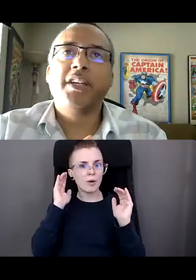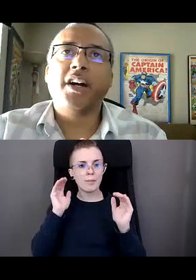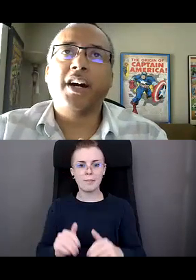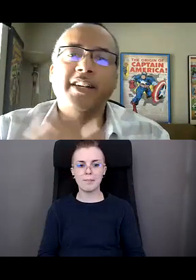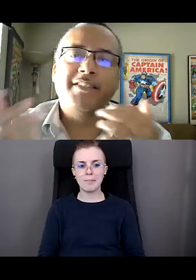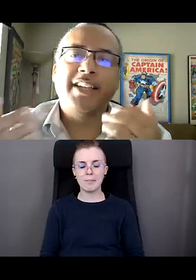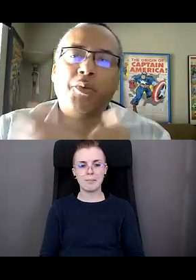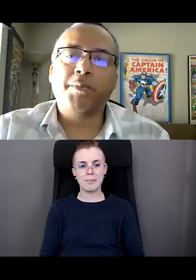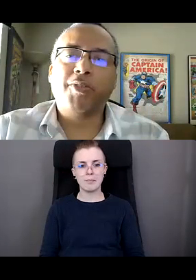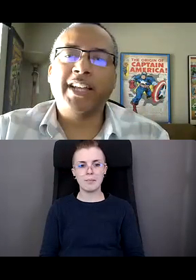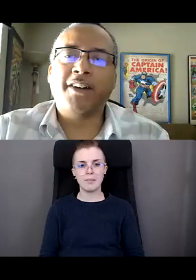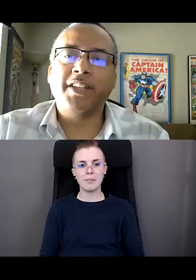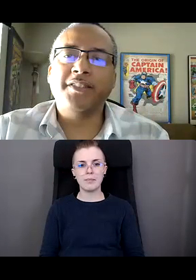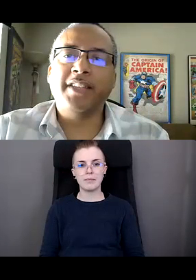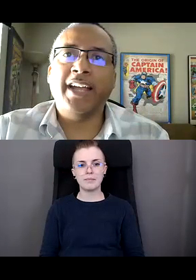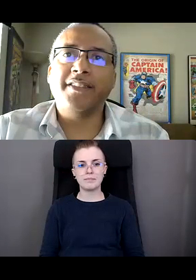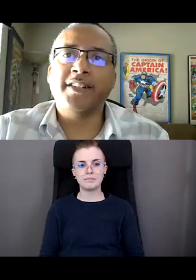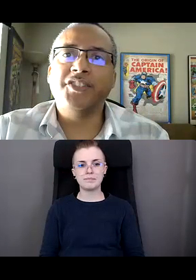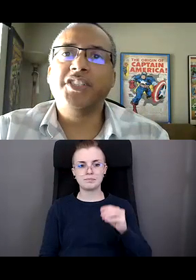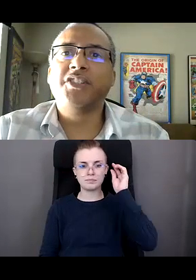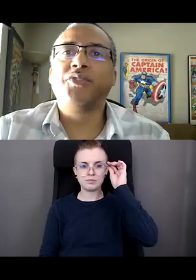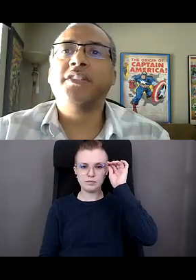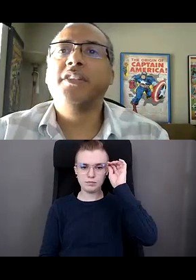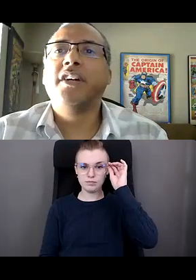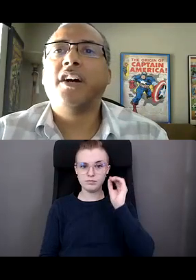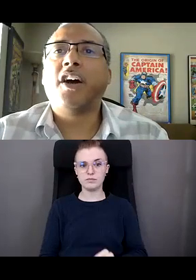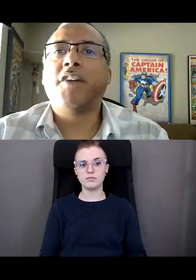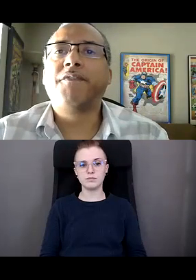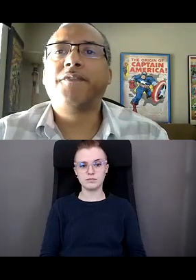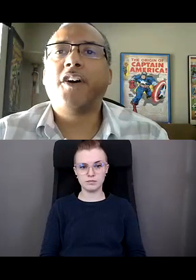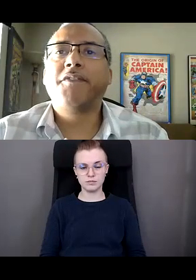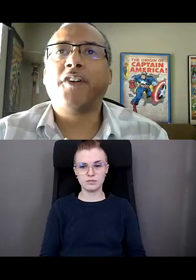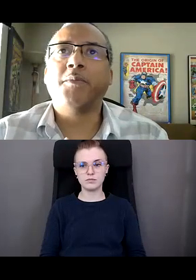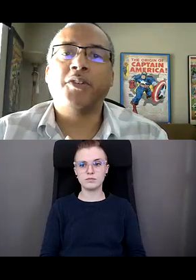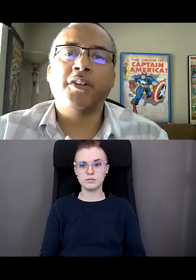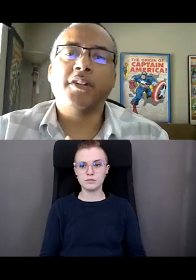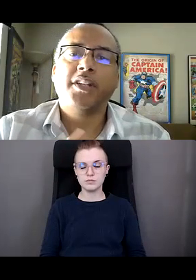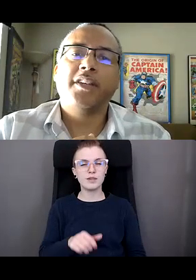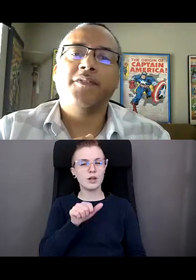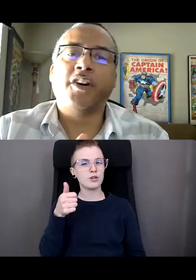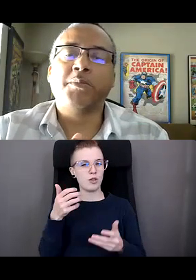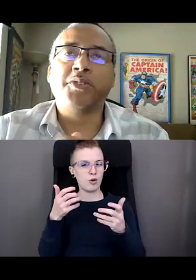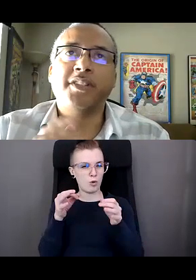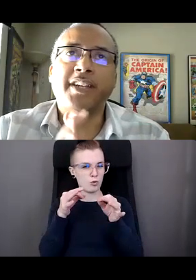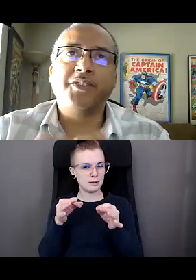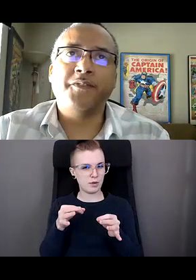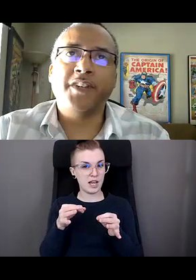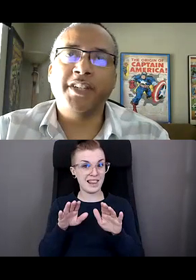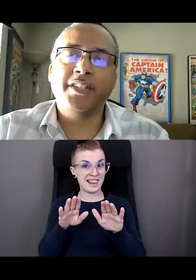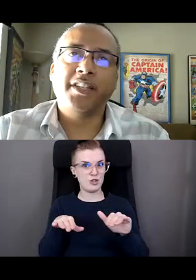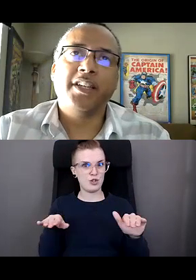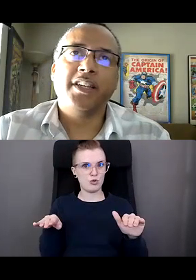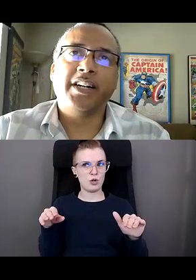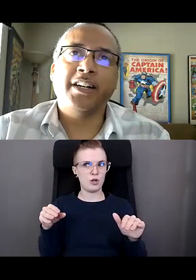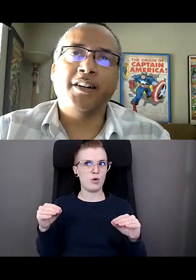So another thing I want to point out is that children are far, far more vulnerable to the Delta